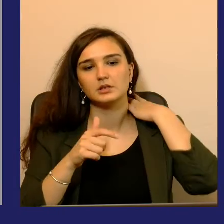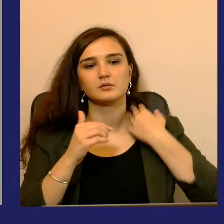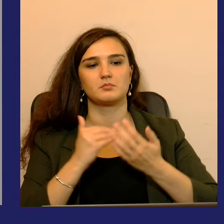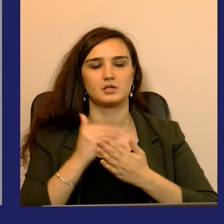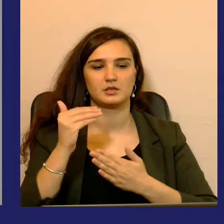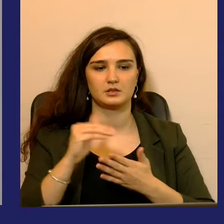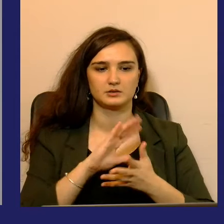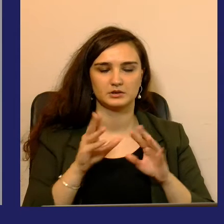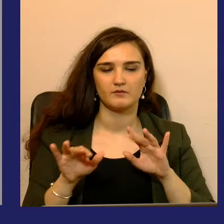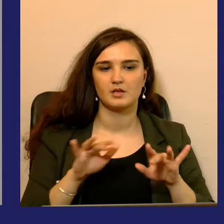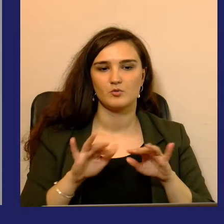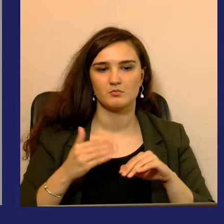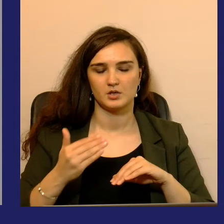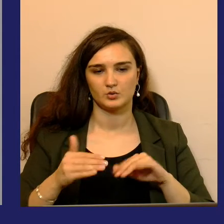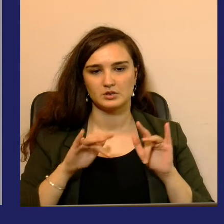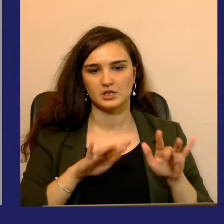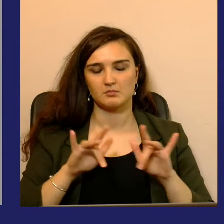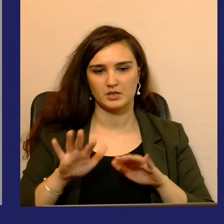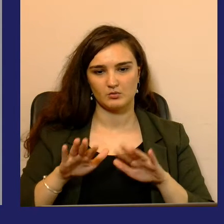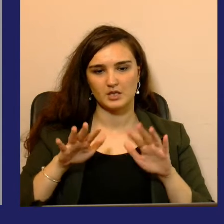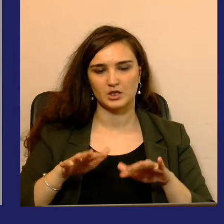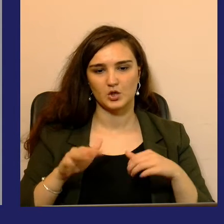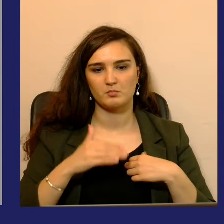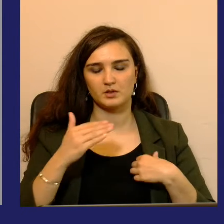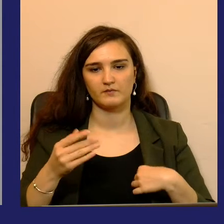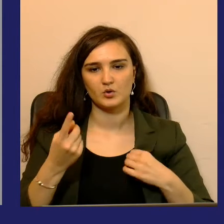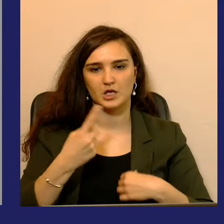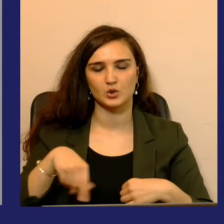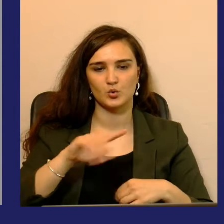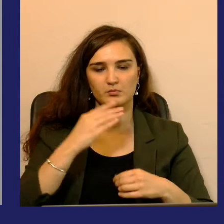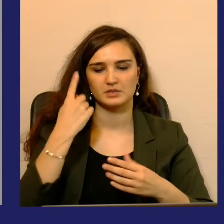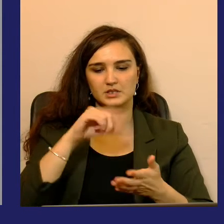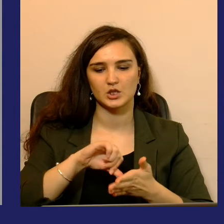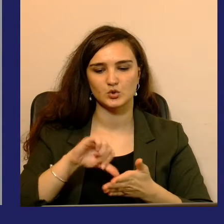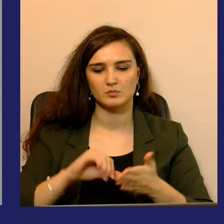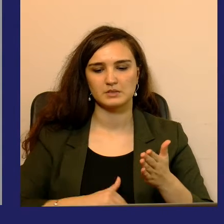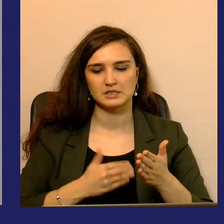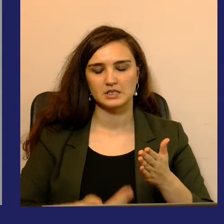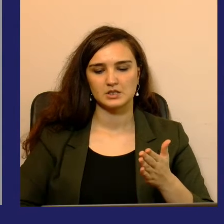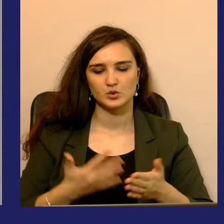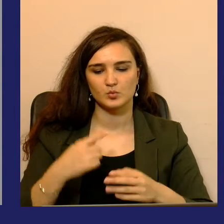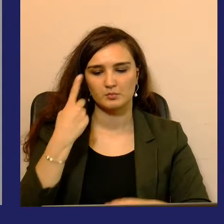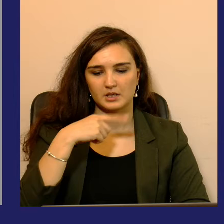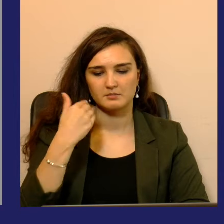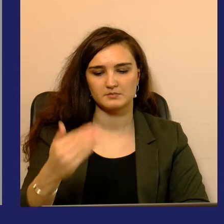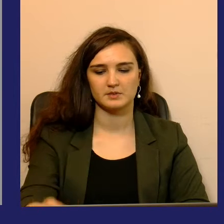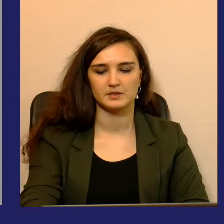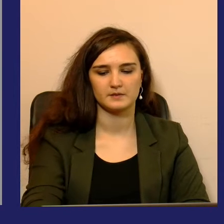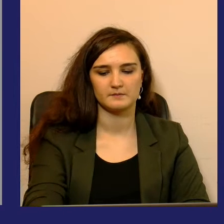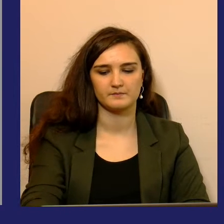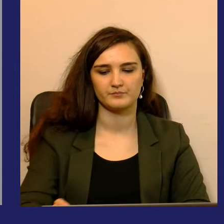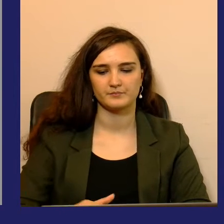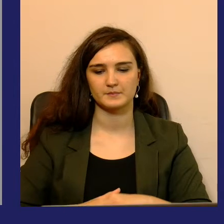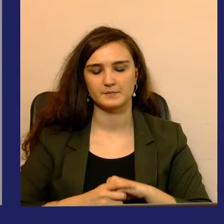governments, private businesses, or private individuals are especially valuable for socially